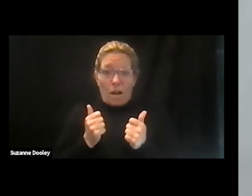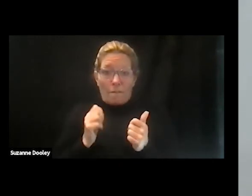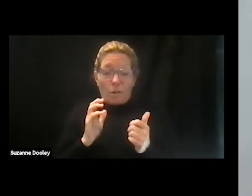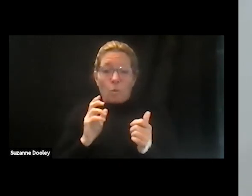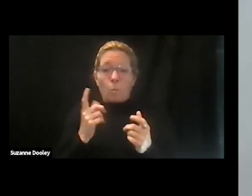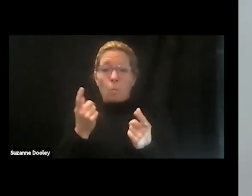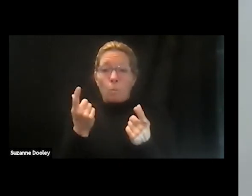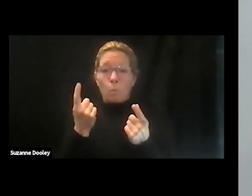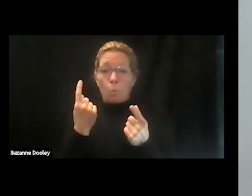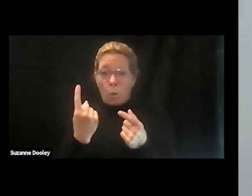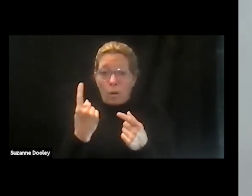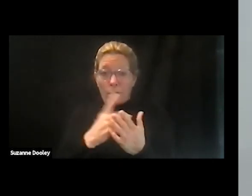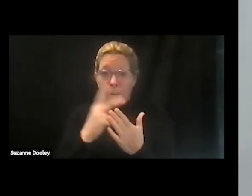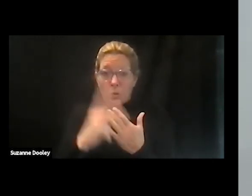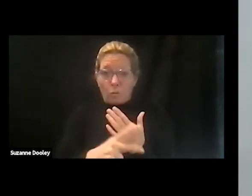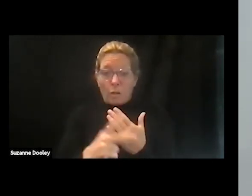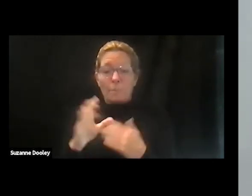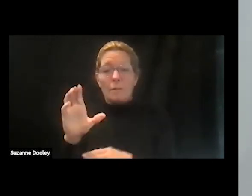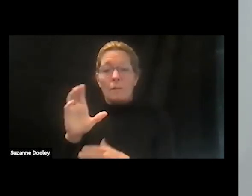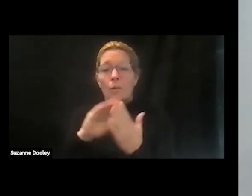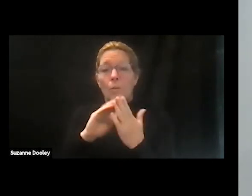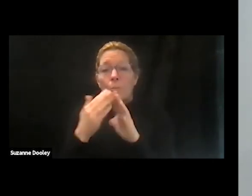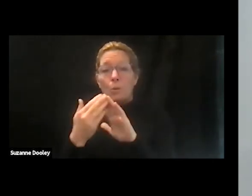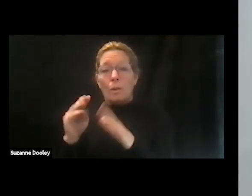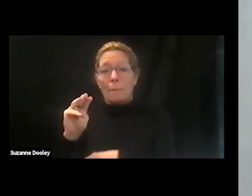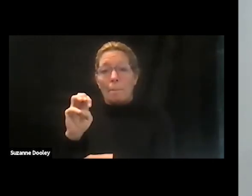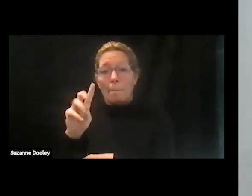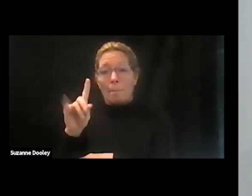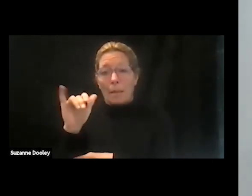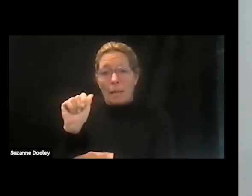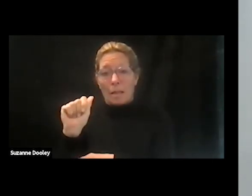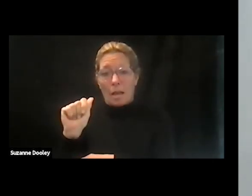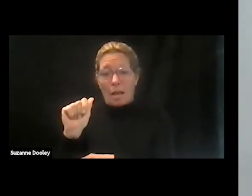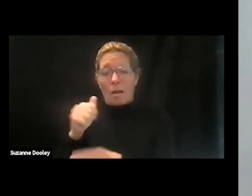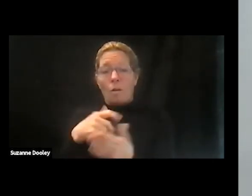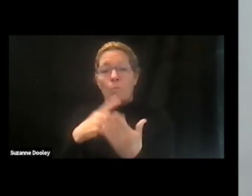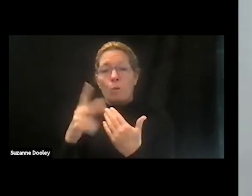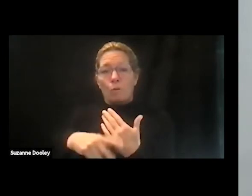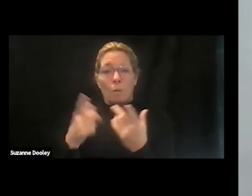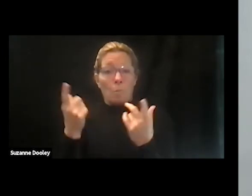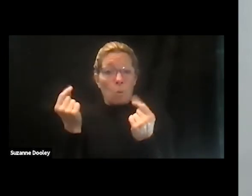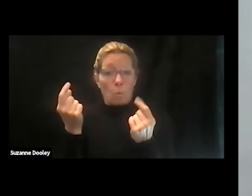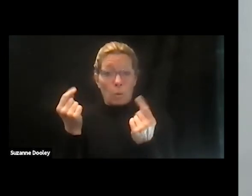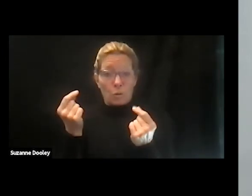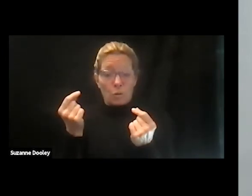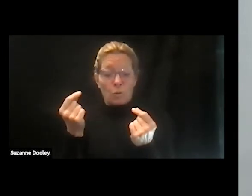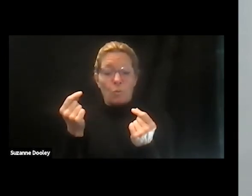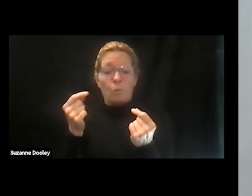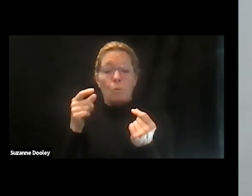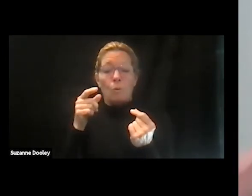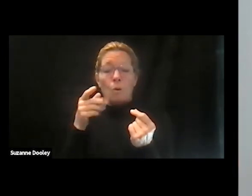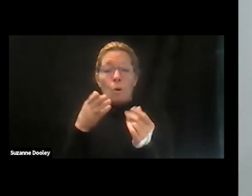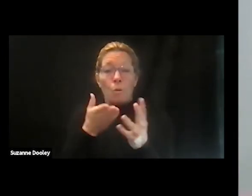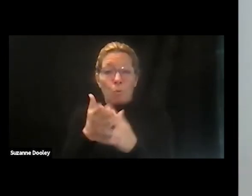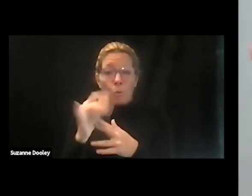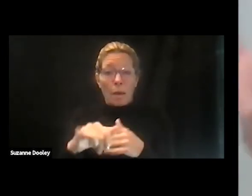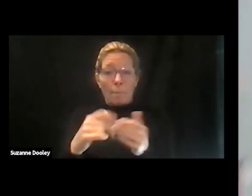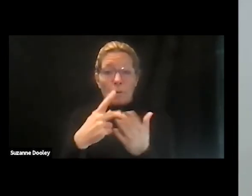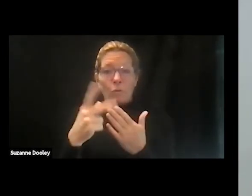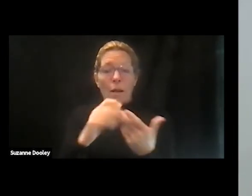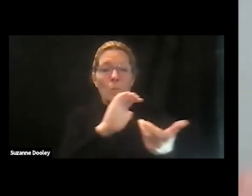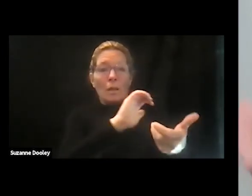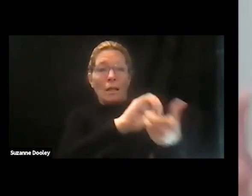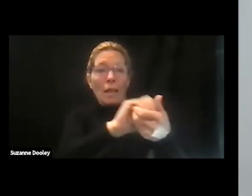one of our programs is our community media program. And what we do through that is we work to collaborate